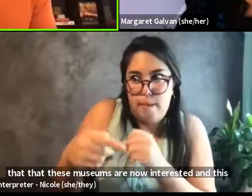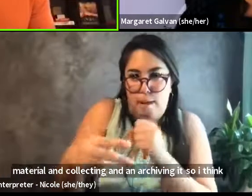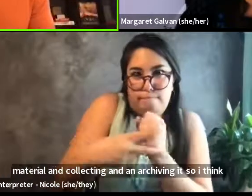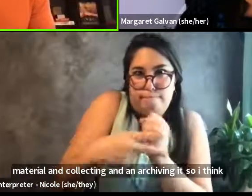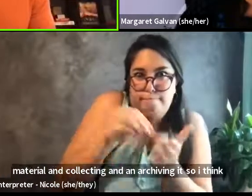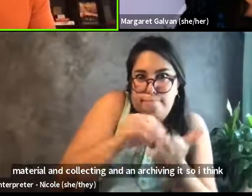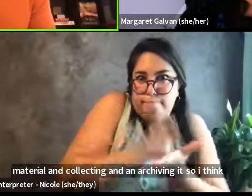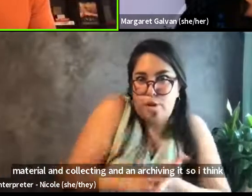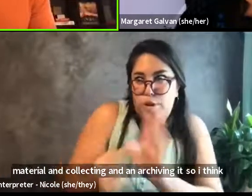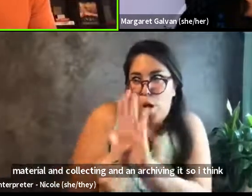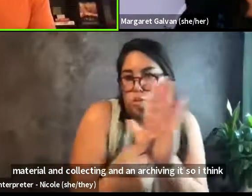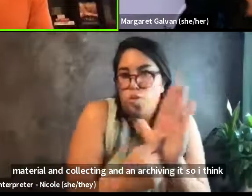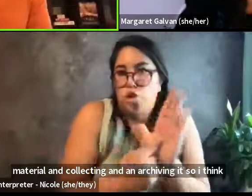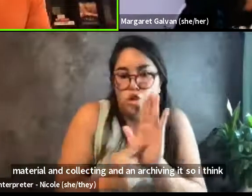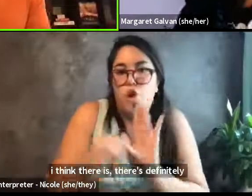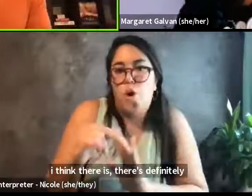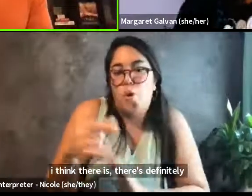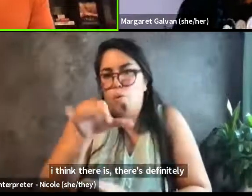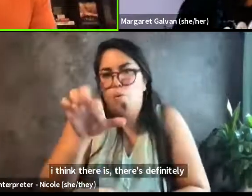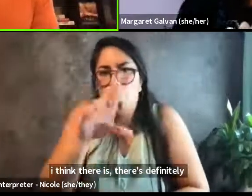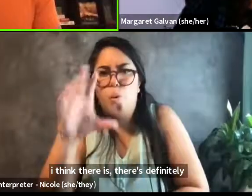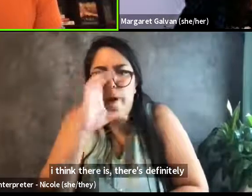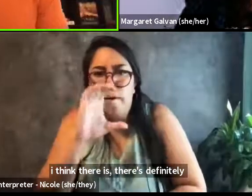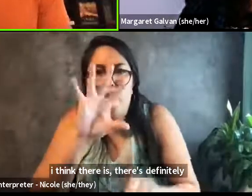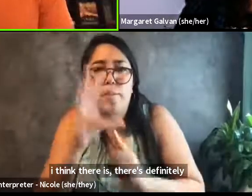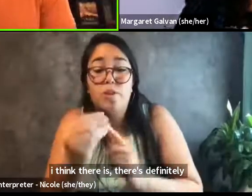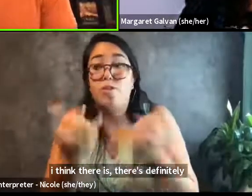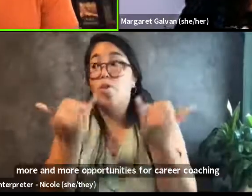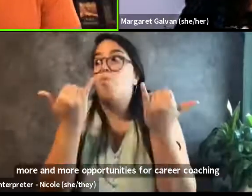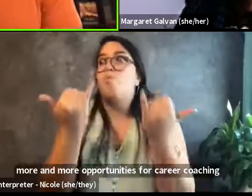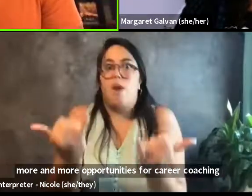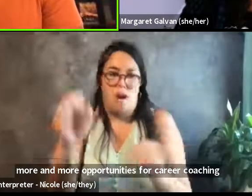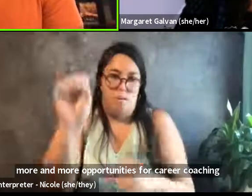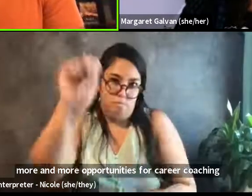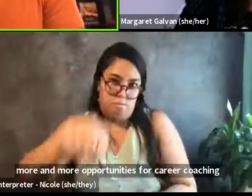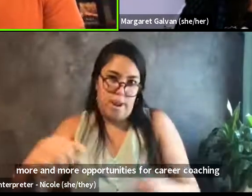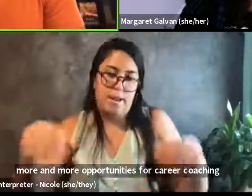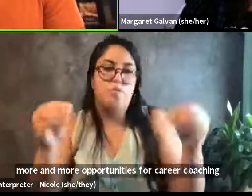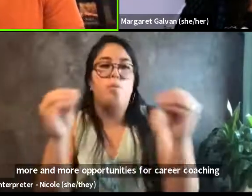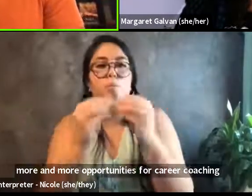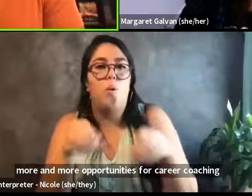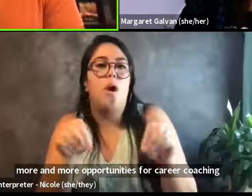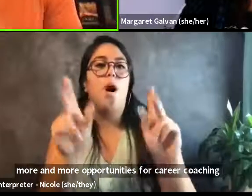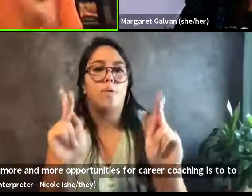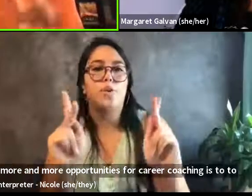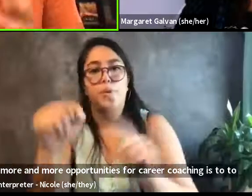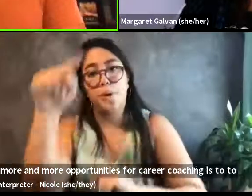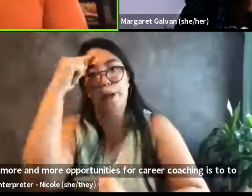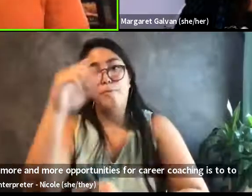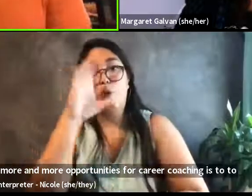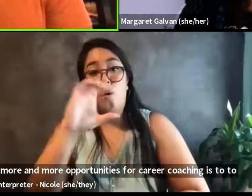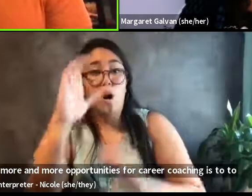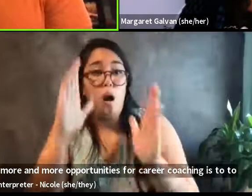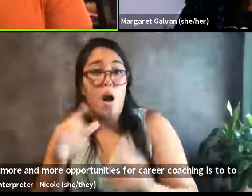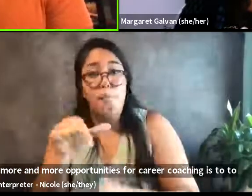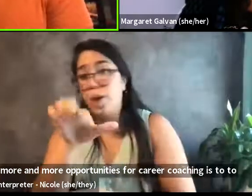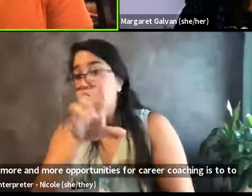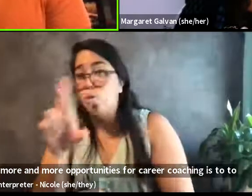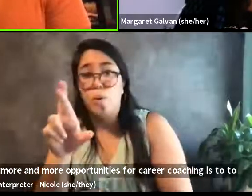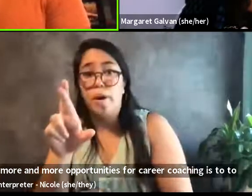there's definitely, um, more and more opportunities for queer cartoonists to, to get their work, um, safely, um,